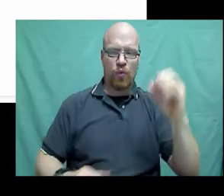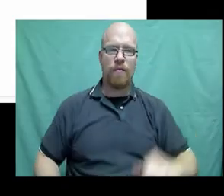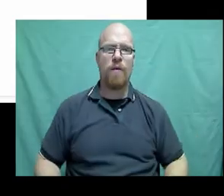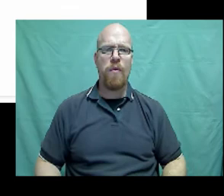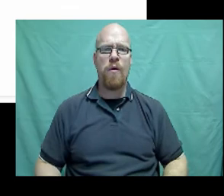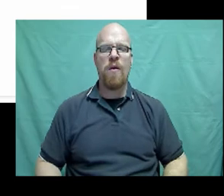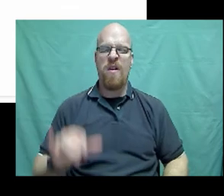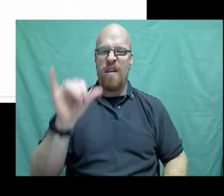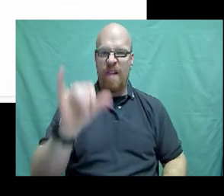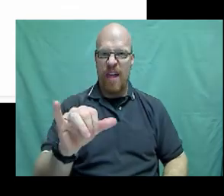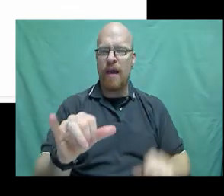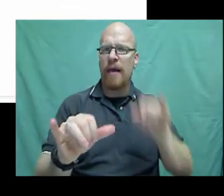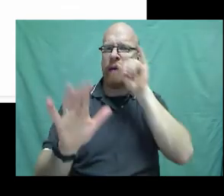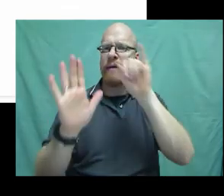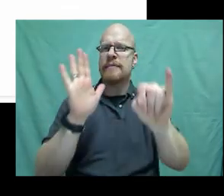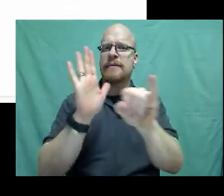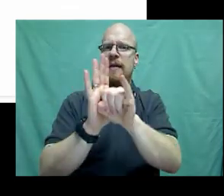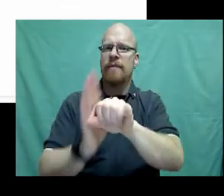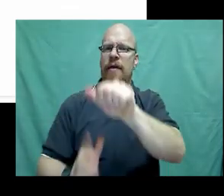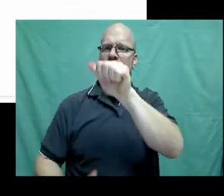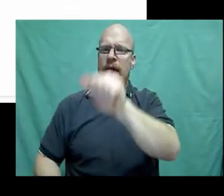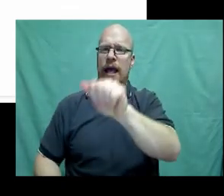5x minus 4 equals 0.